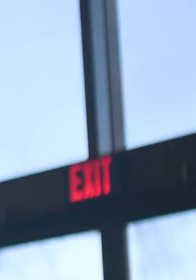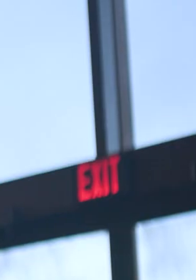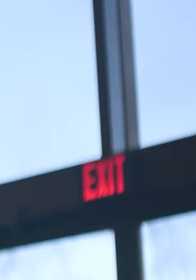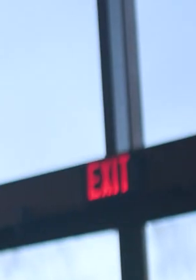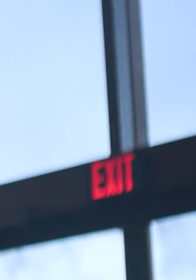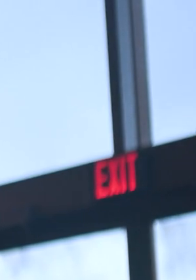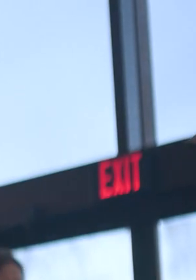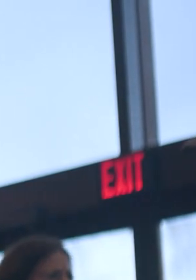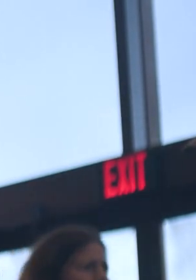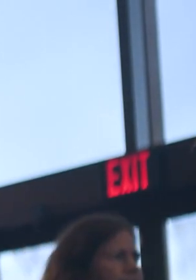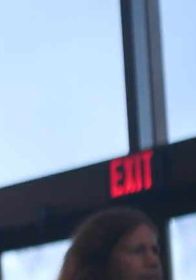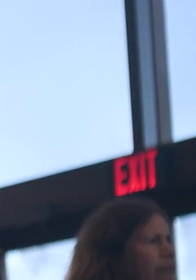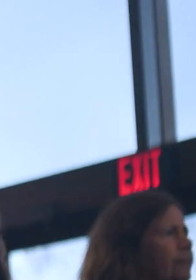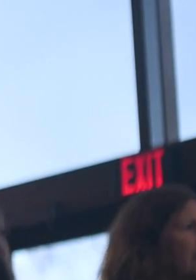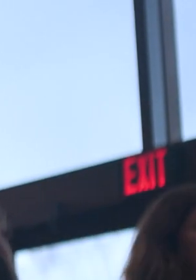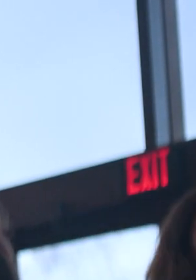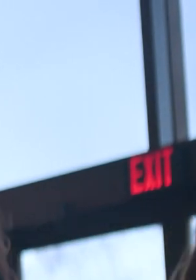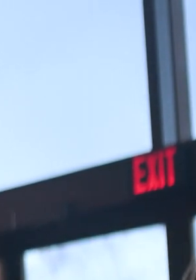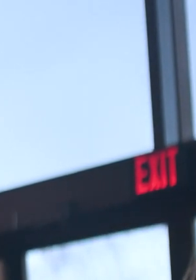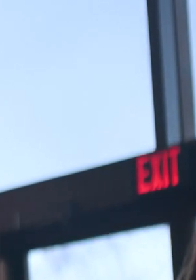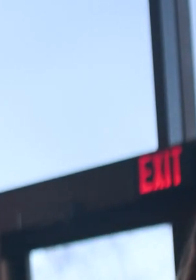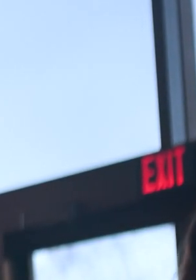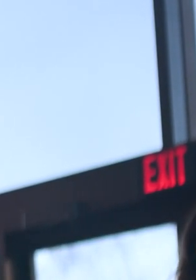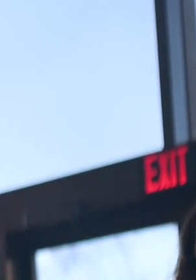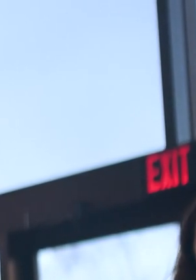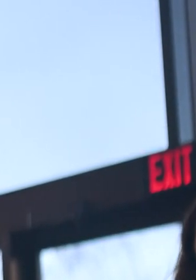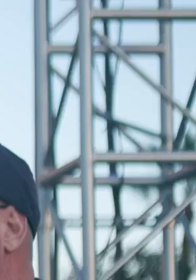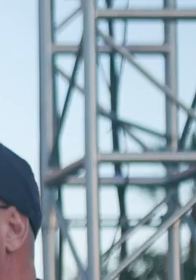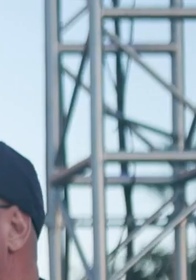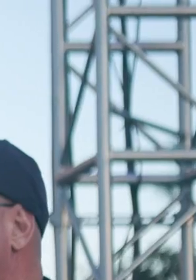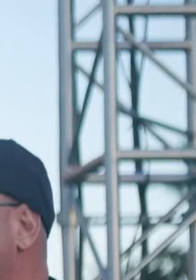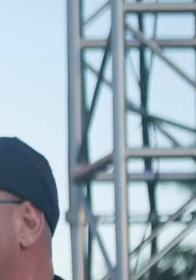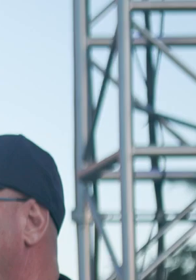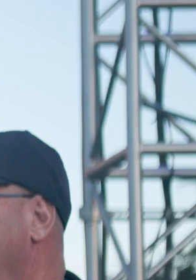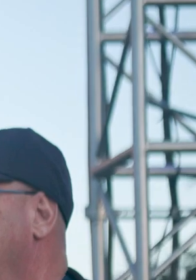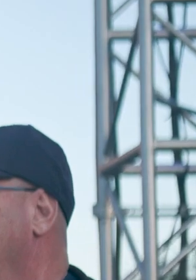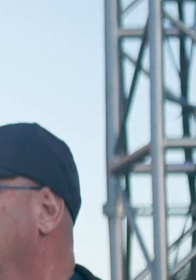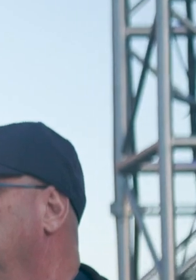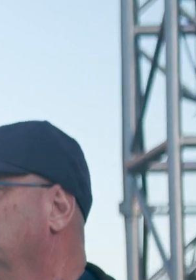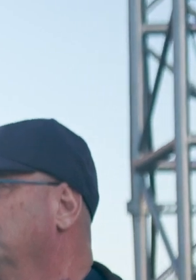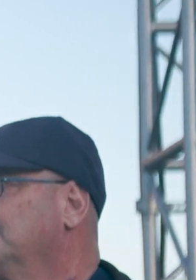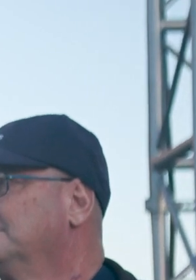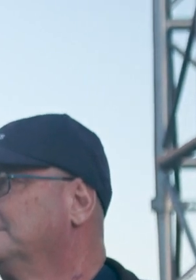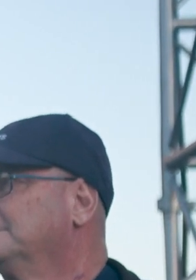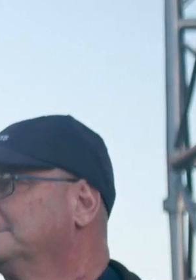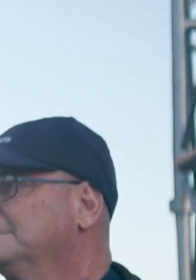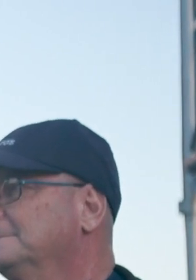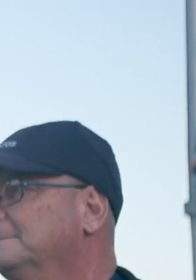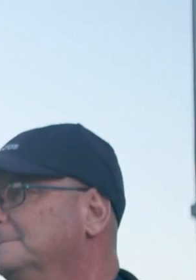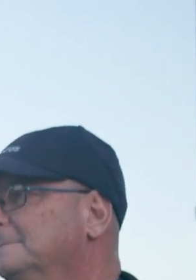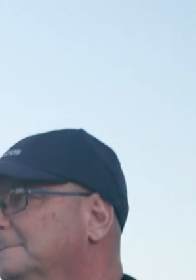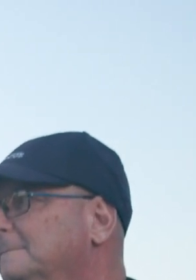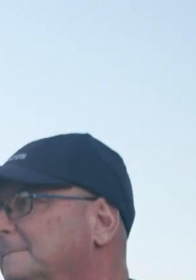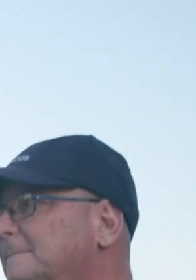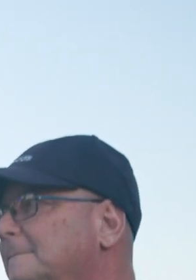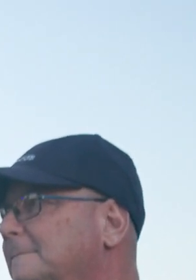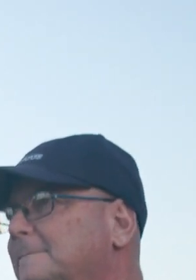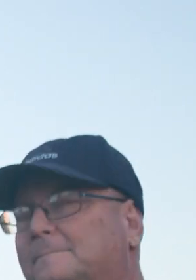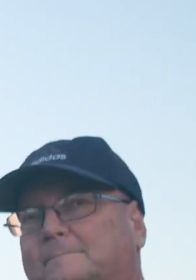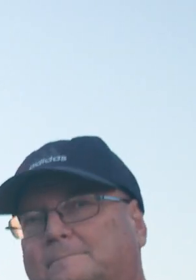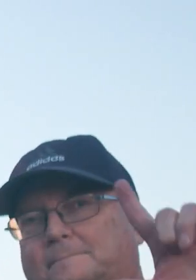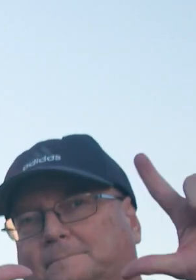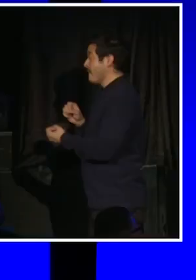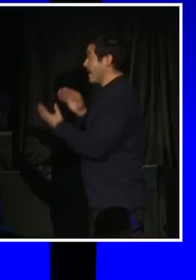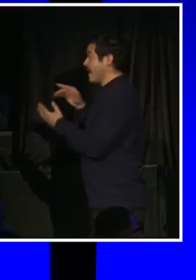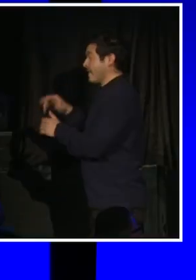organizations. Residents, businesses, organizations, and all were invited for an overview of the city's accomplishments.